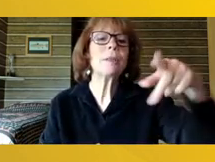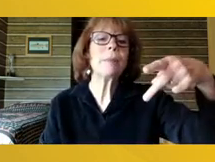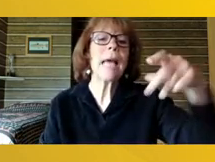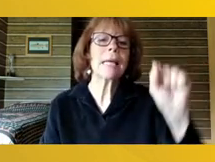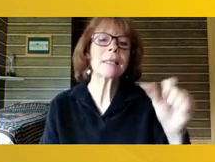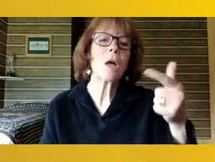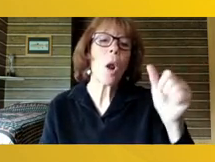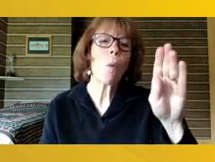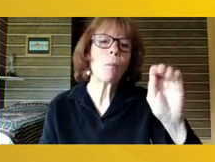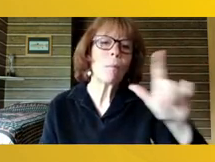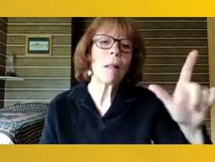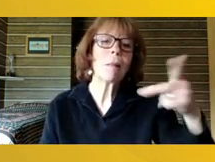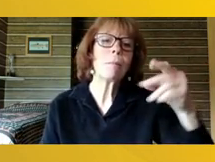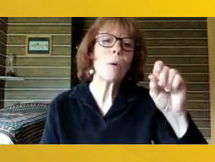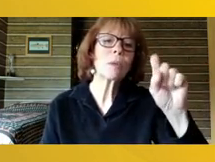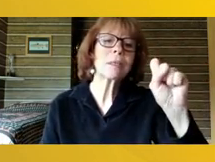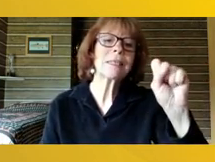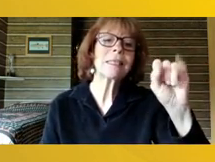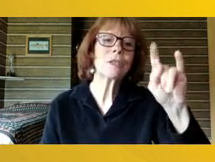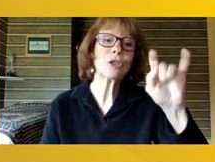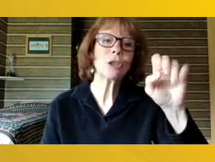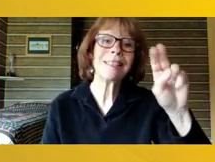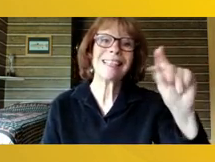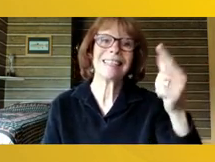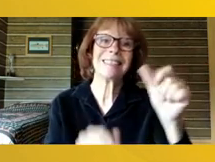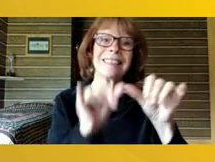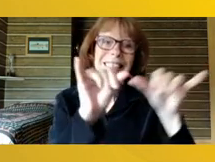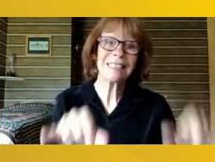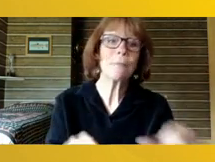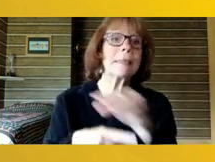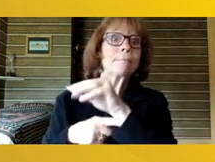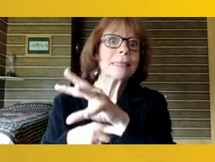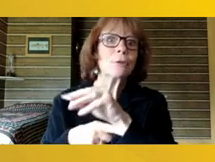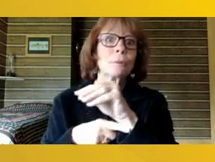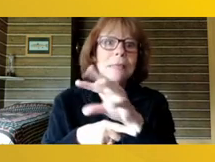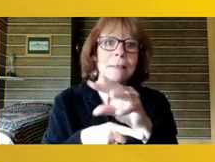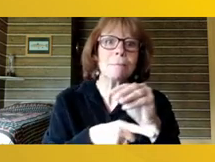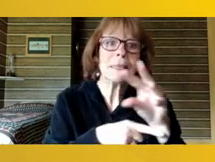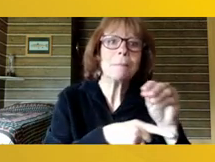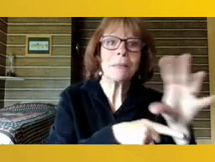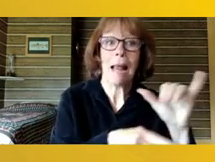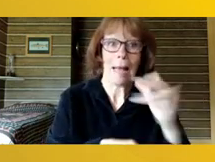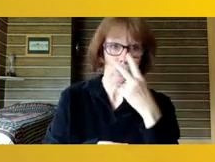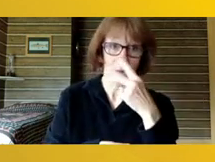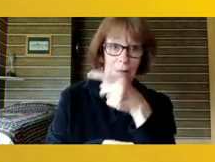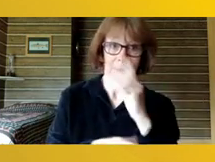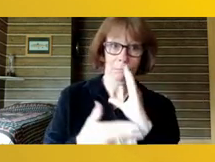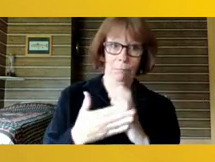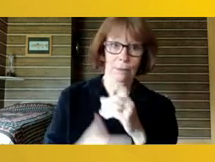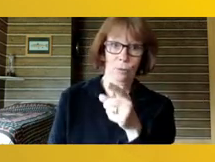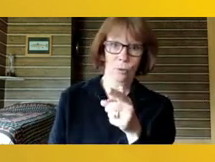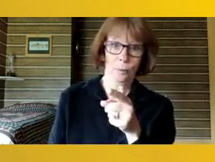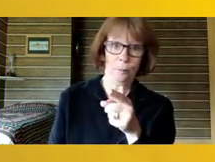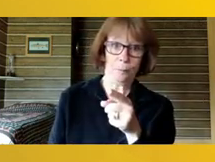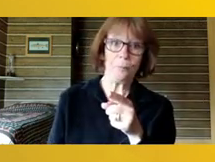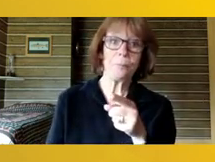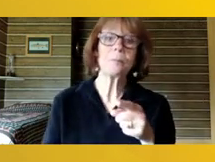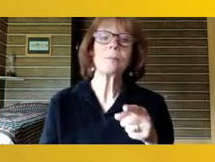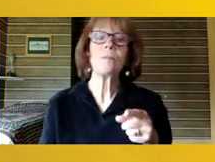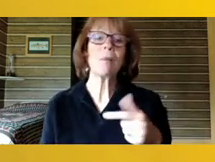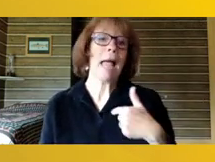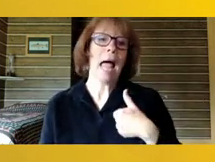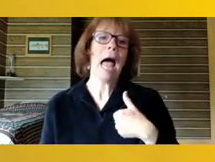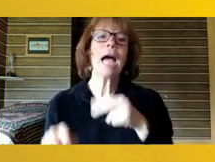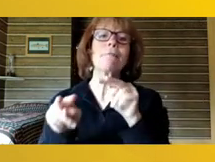And they take pictures such as in the image here, and where I was documenting Arabian